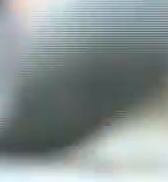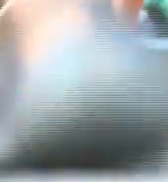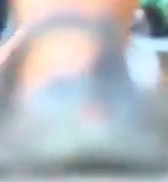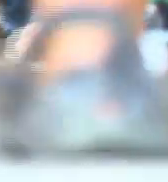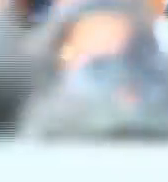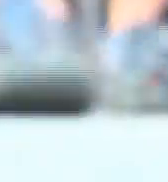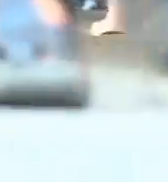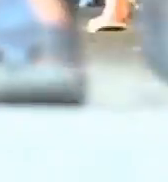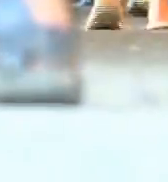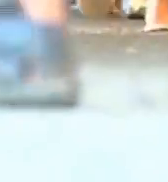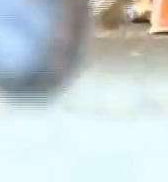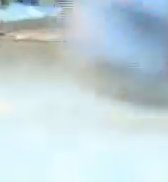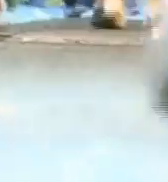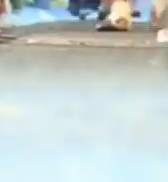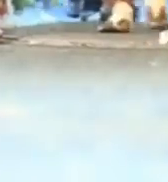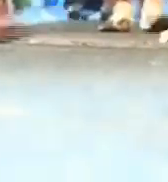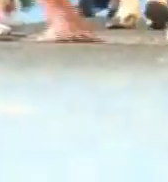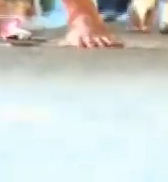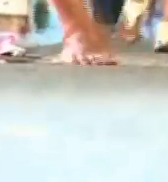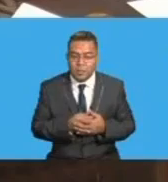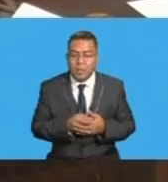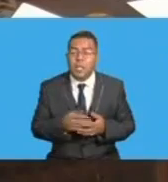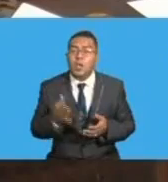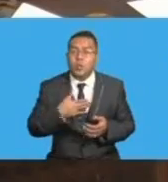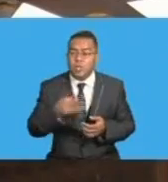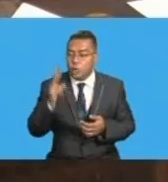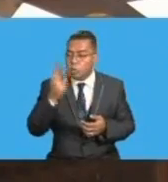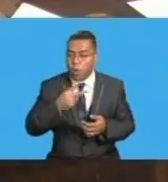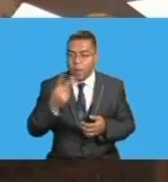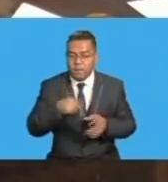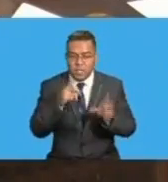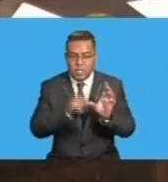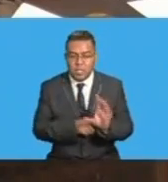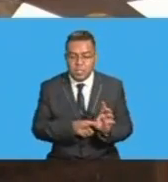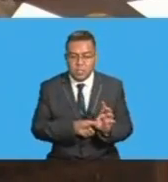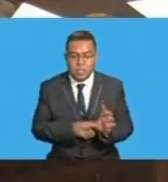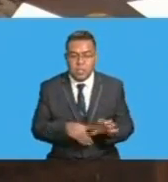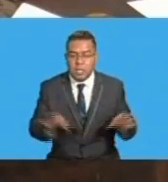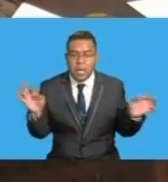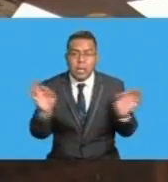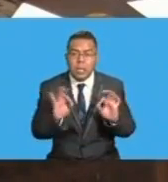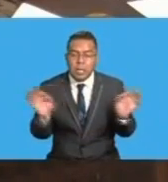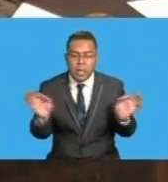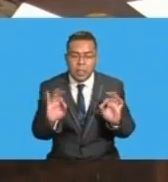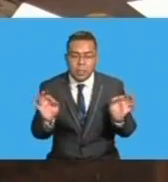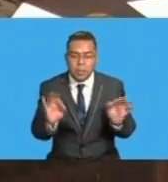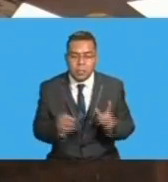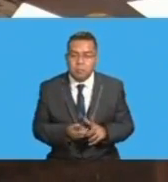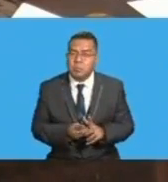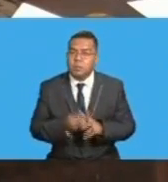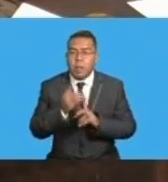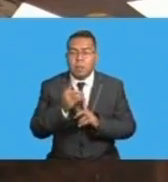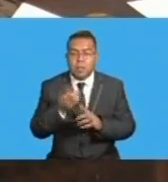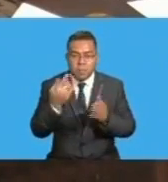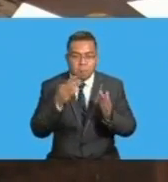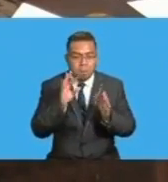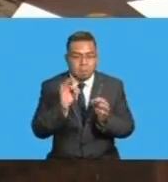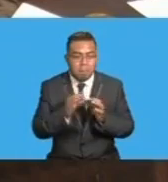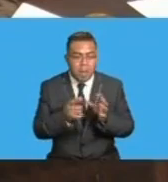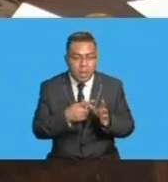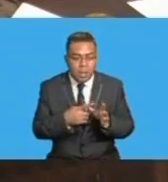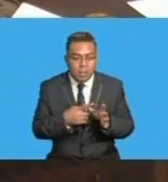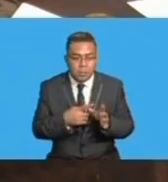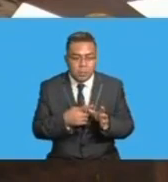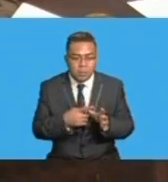period, he was 12 years the town's mayor. There was unprecedented development in Bar. It was regarded as